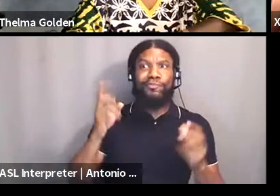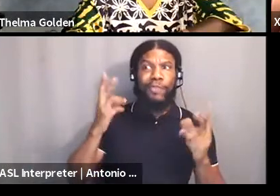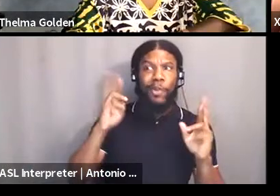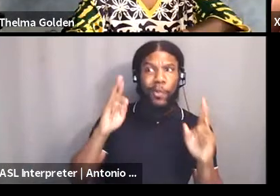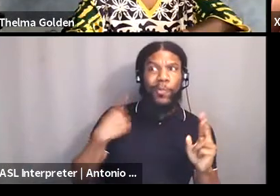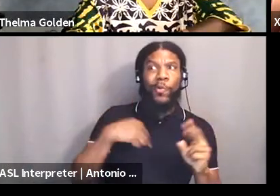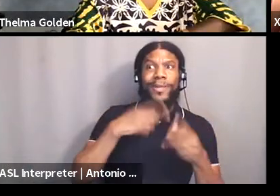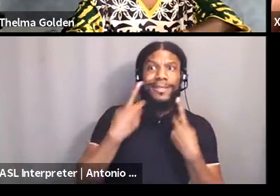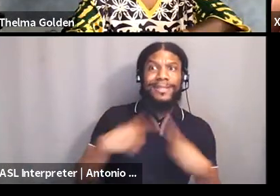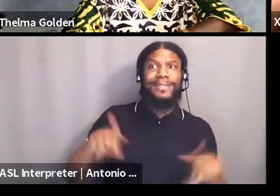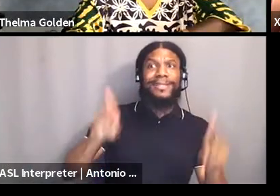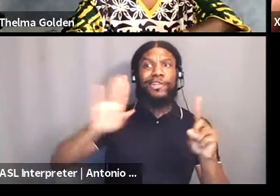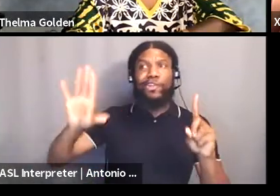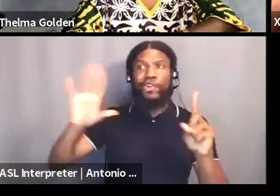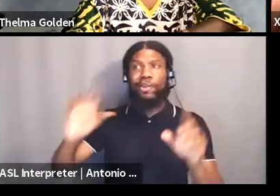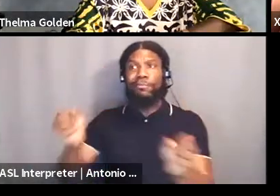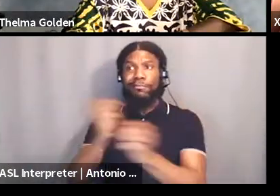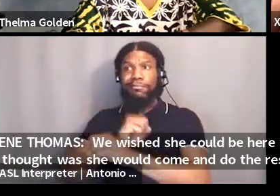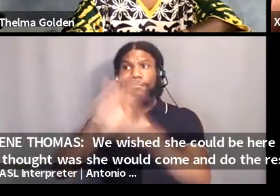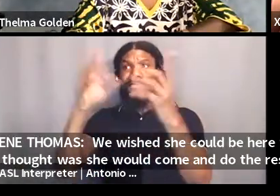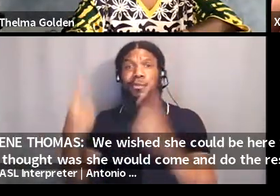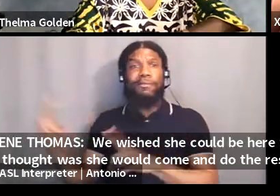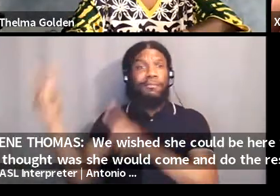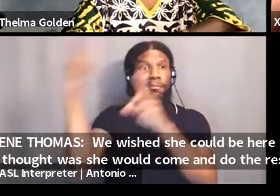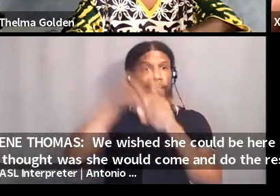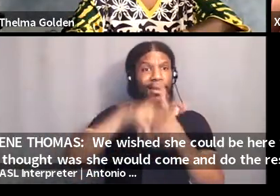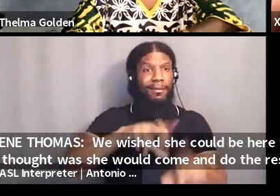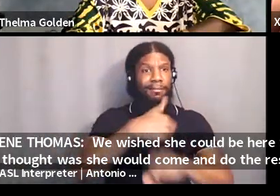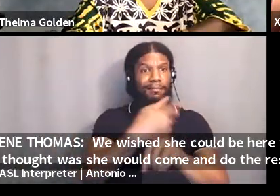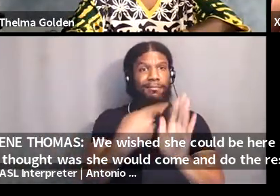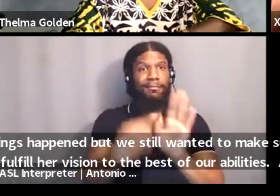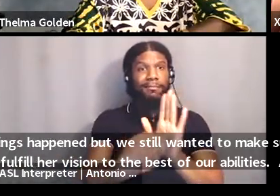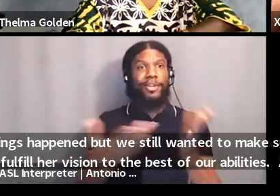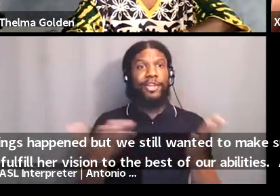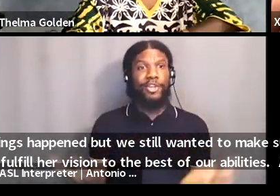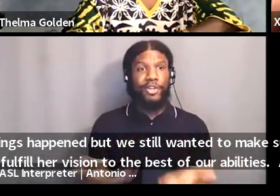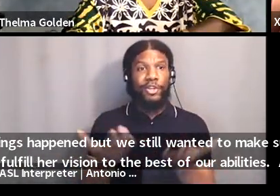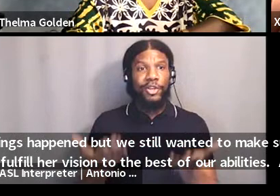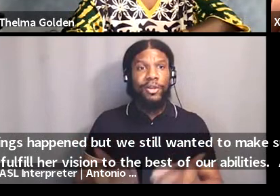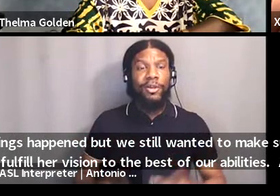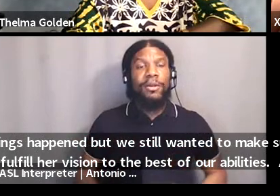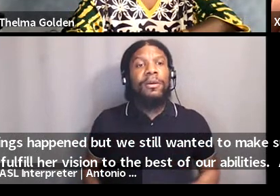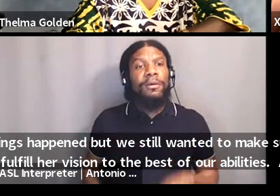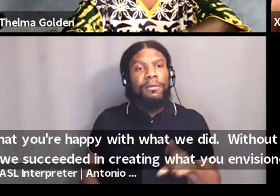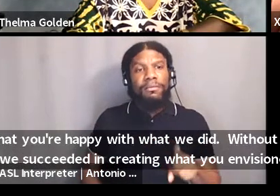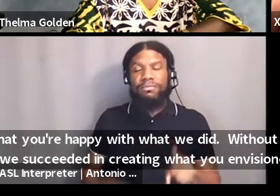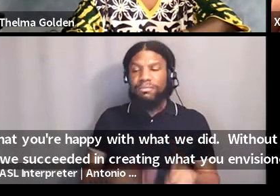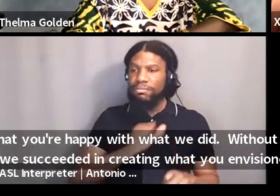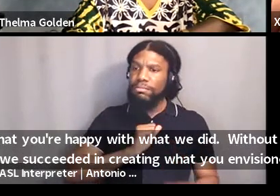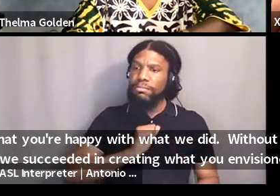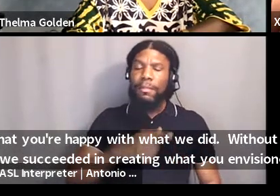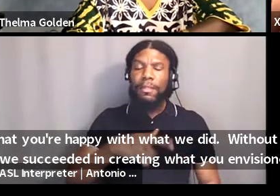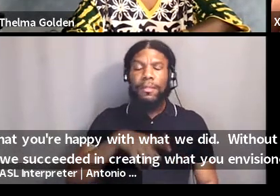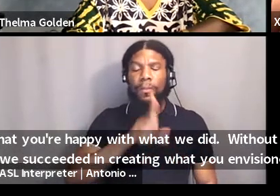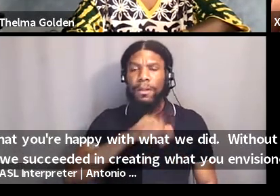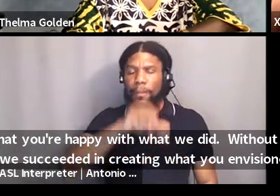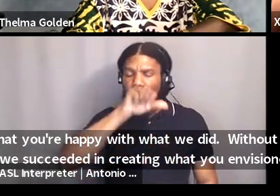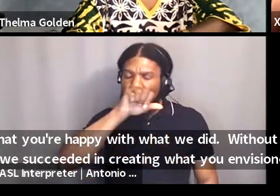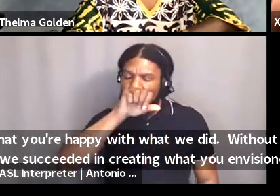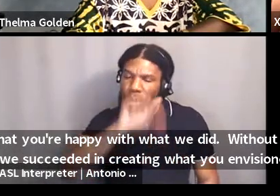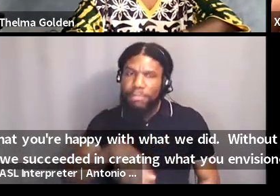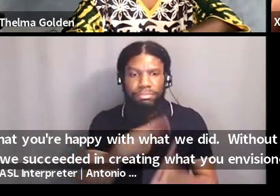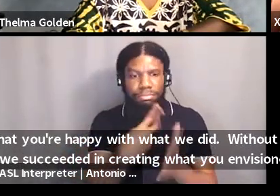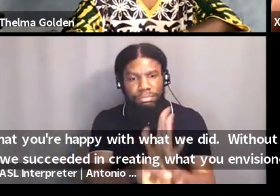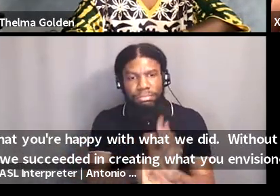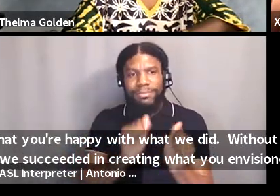envisioned. And I just love being just in each space, you know, by myself. You know,